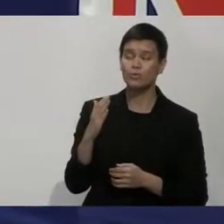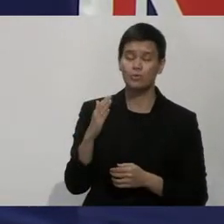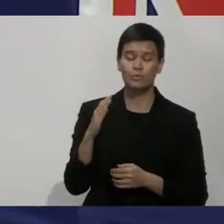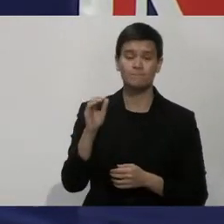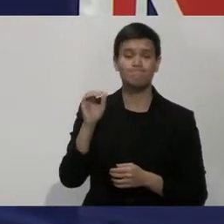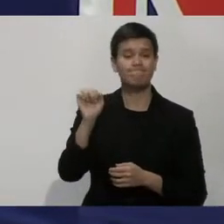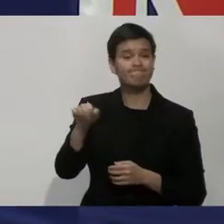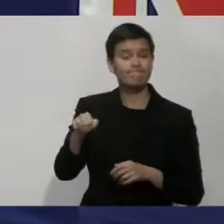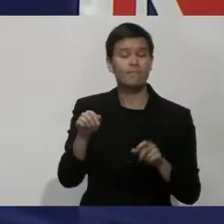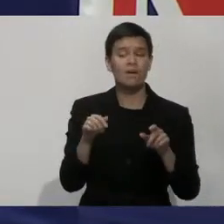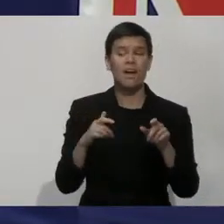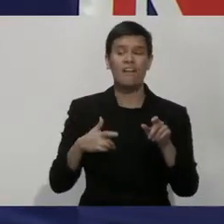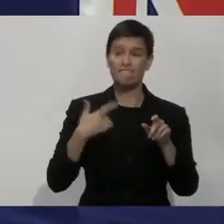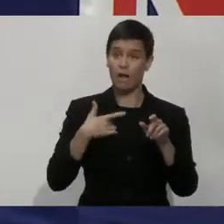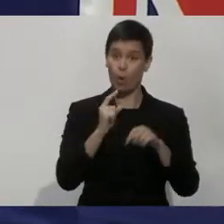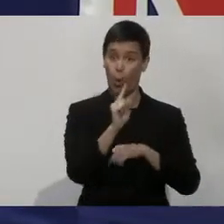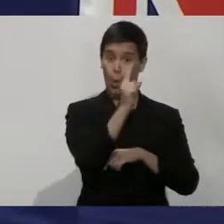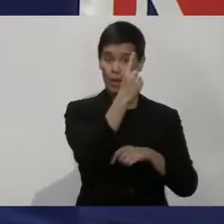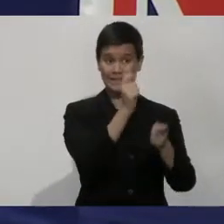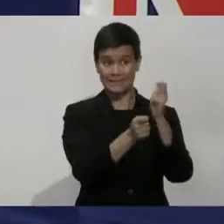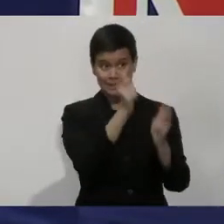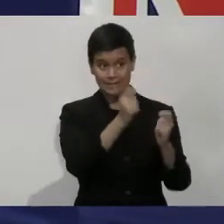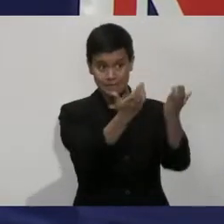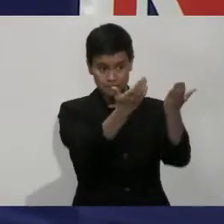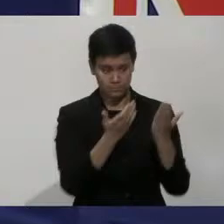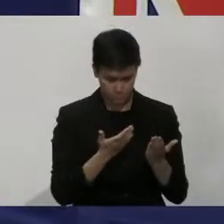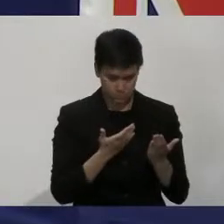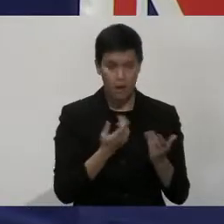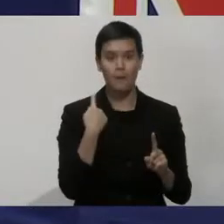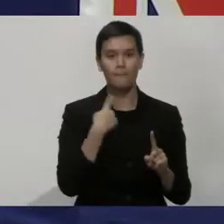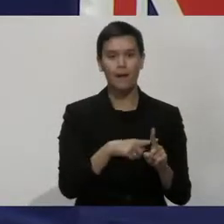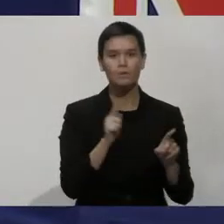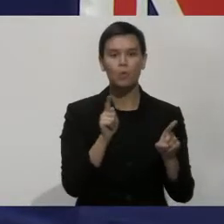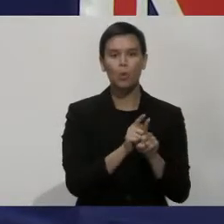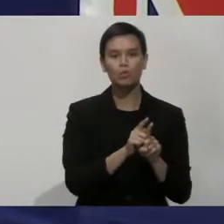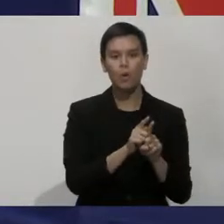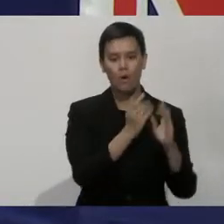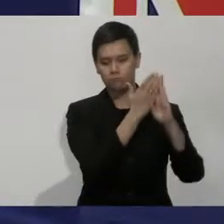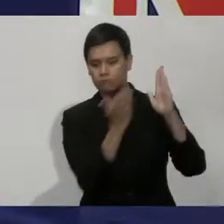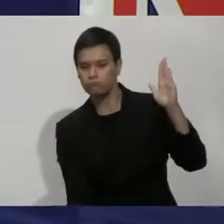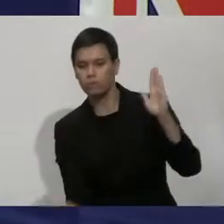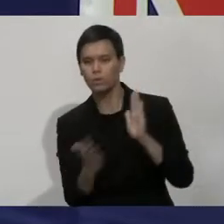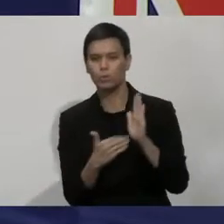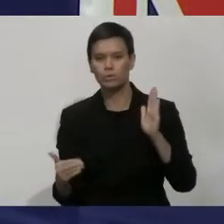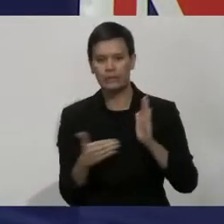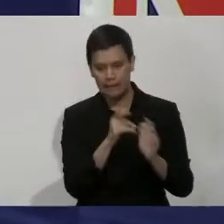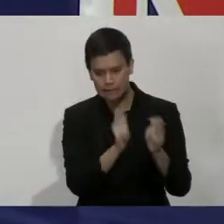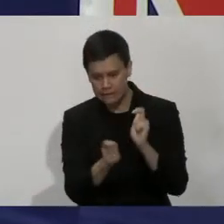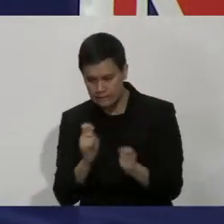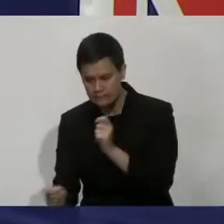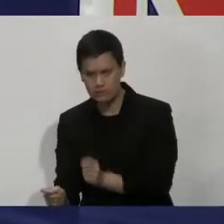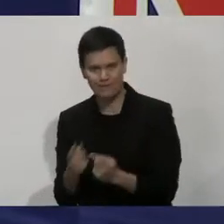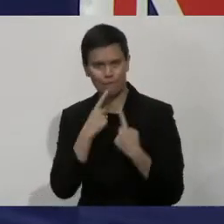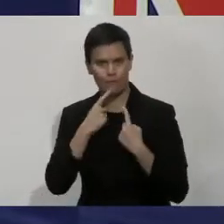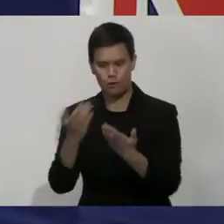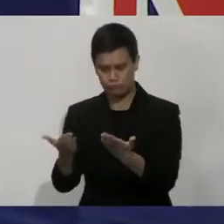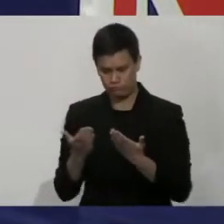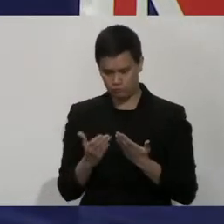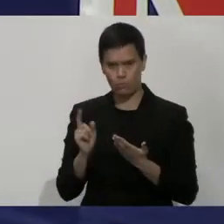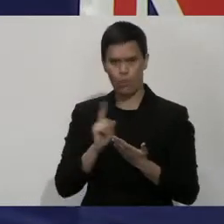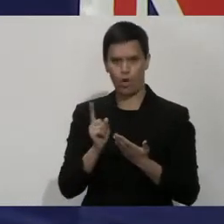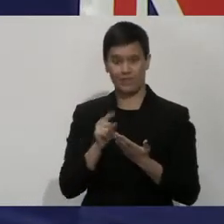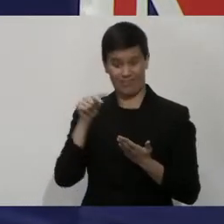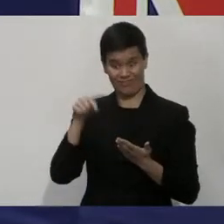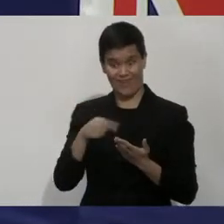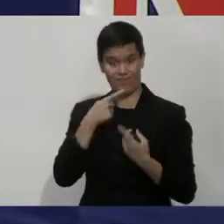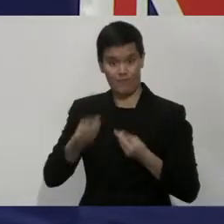will also give us a very good picture about whether there has been spread beyond Auckland. So that will be a key piece of information for Cabinet. And